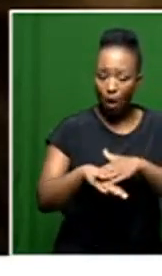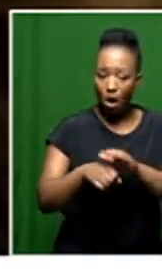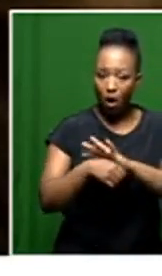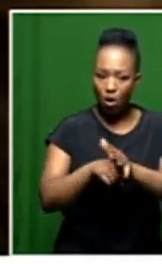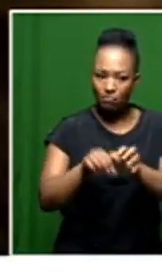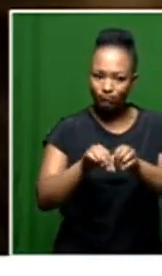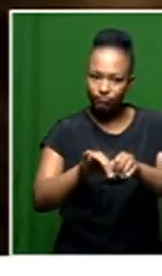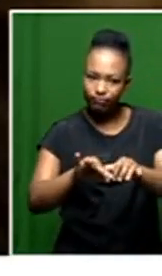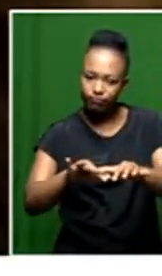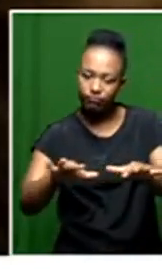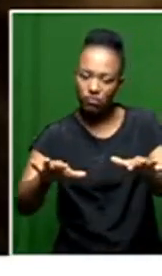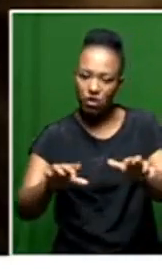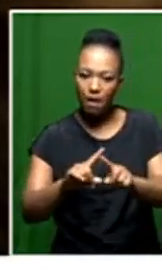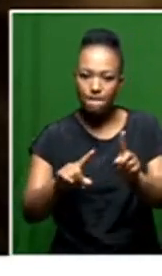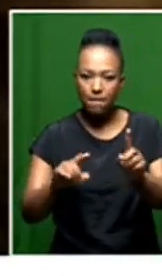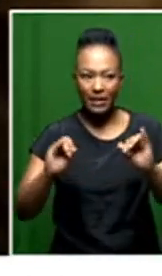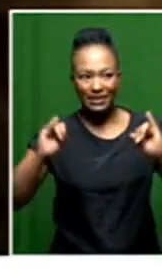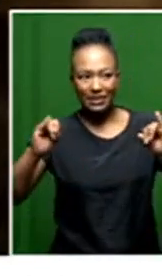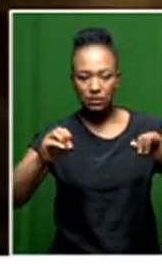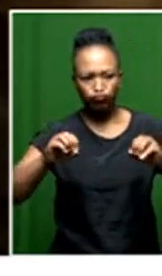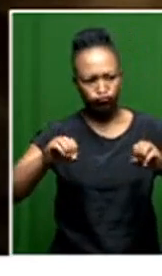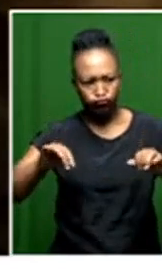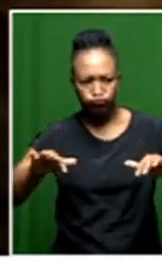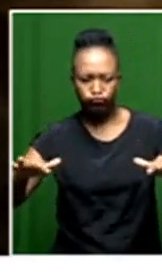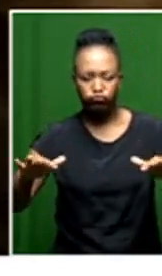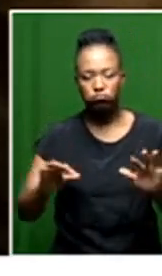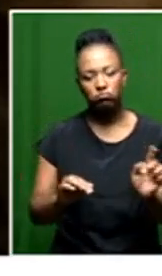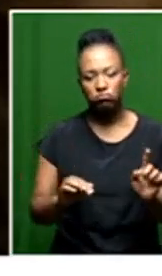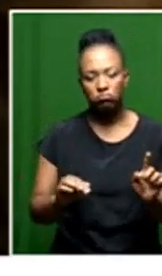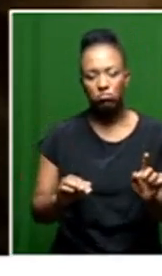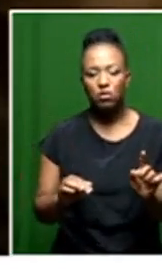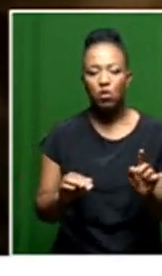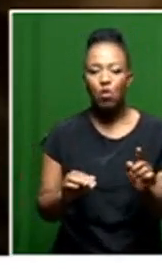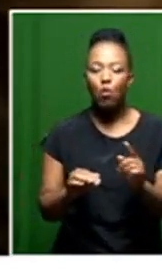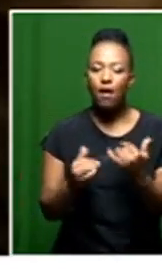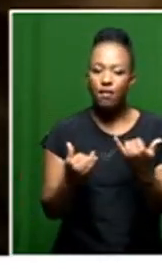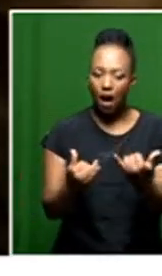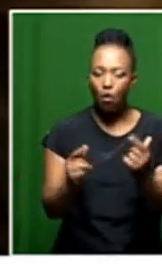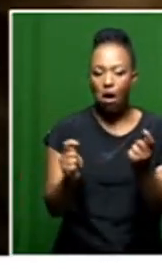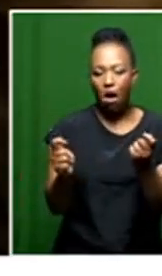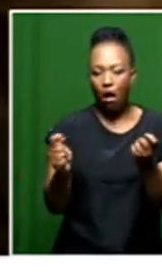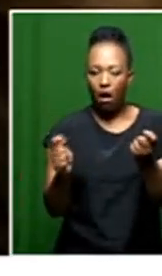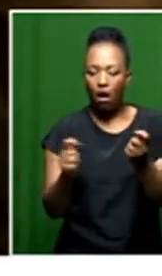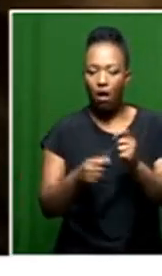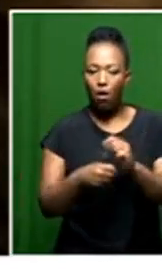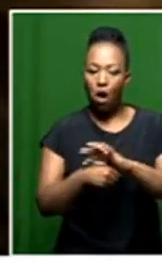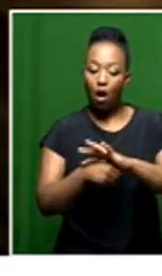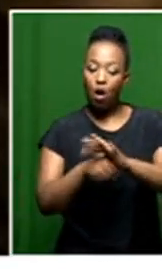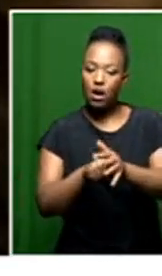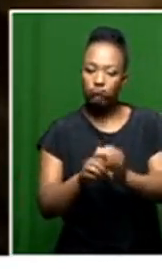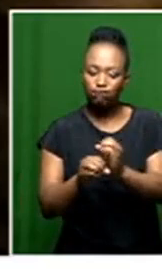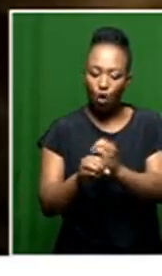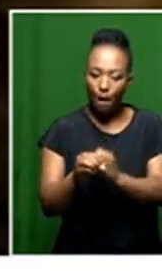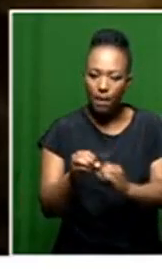The good thing is it has not become more virulent. So that's the current dominant variant we find ourselves in South